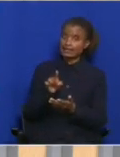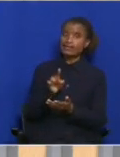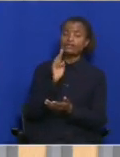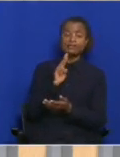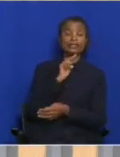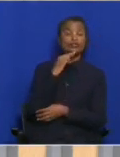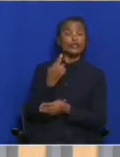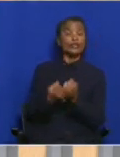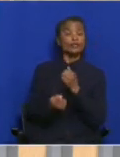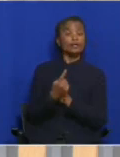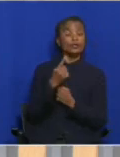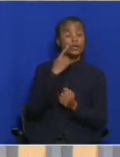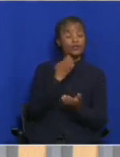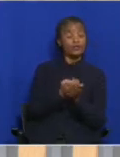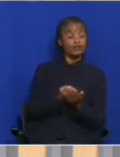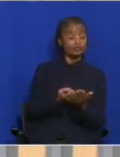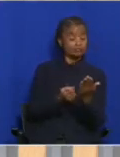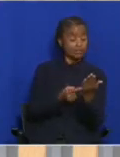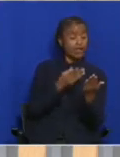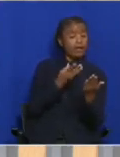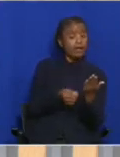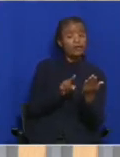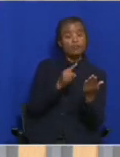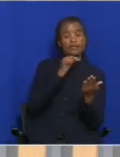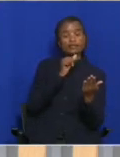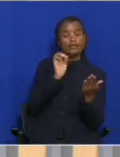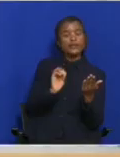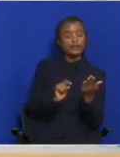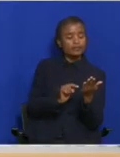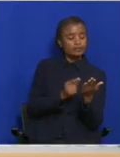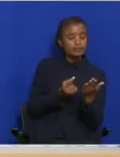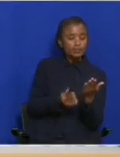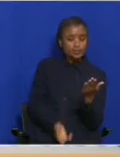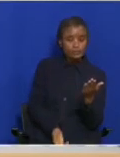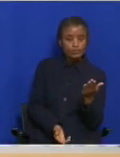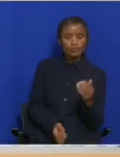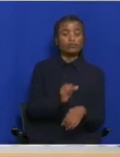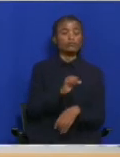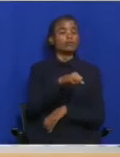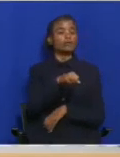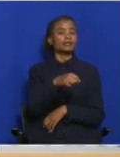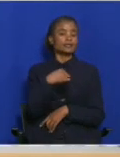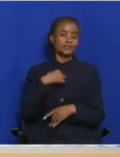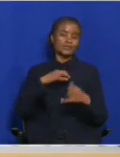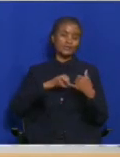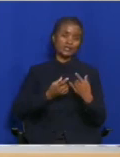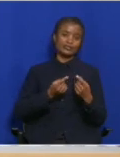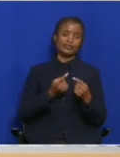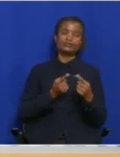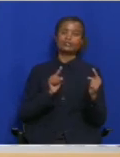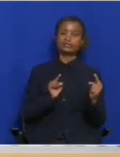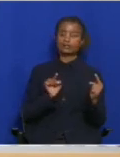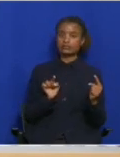to which there is no answer, period. But then we're at Eden, because that's what I was trying to draw the distinction on. If Chair puts it to me